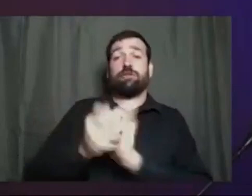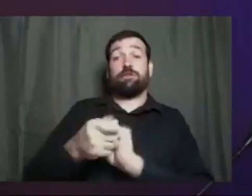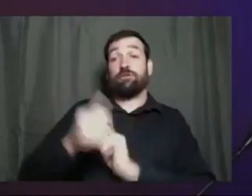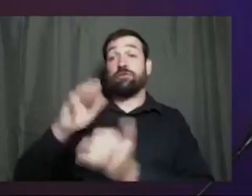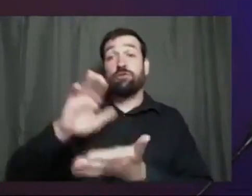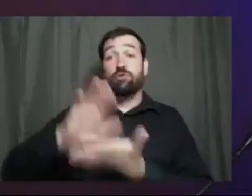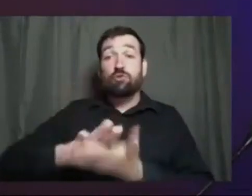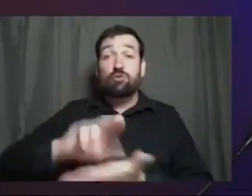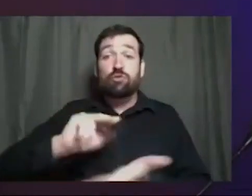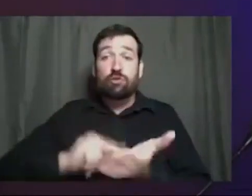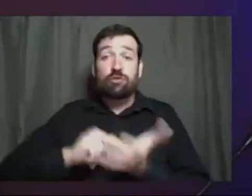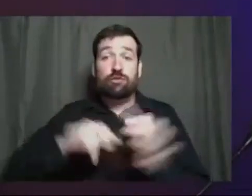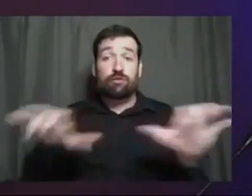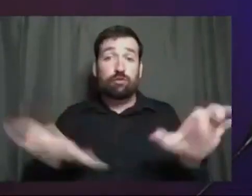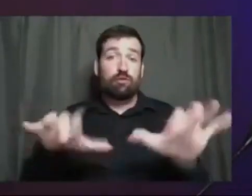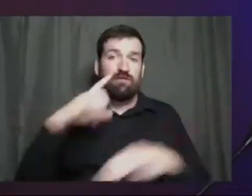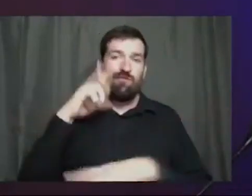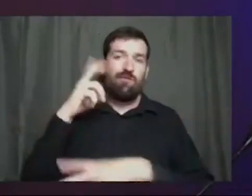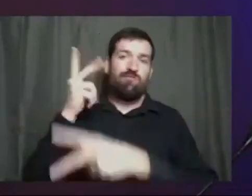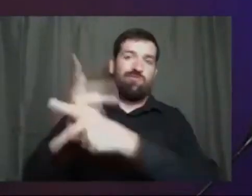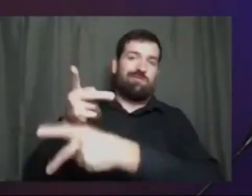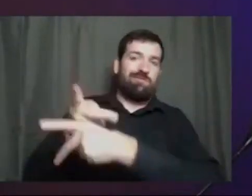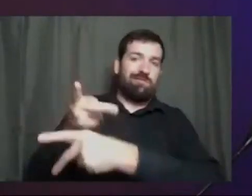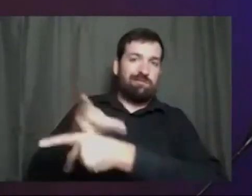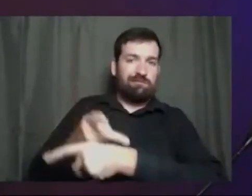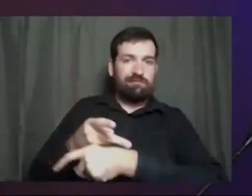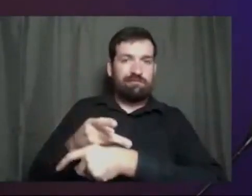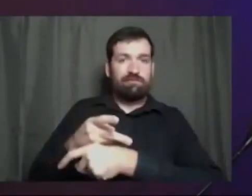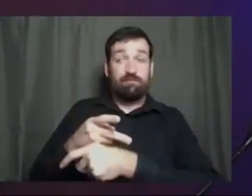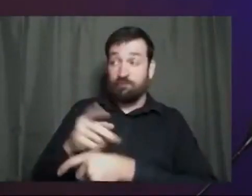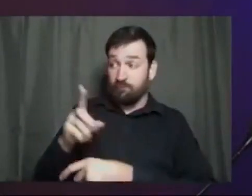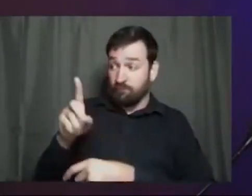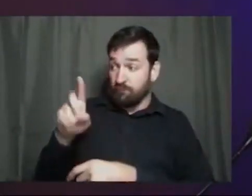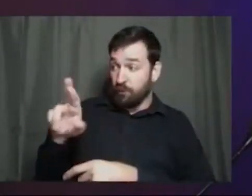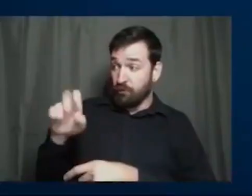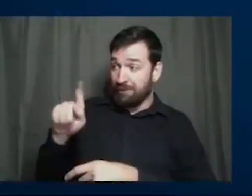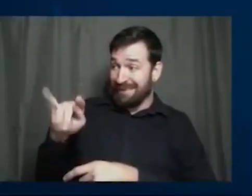to protect your children. And Jill, have you heard from Dr. Stites? Is he joining me tomorrow?